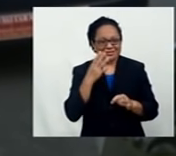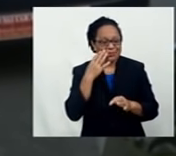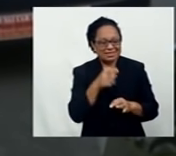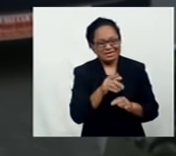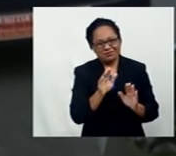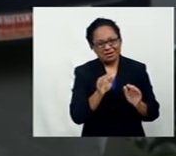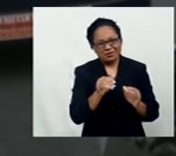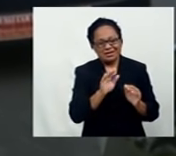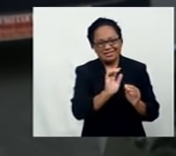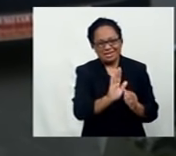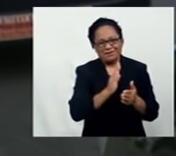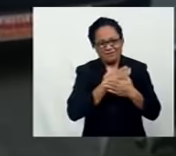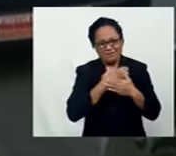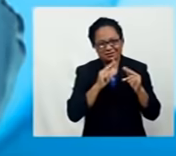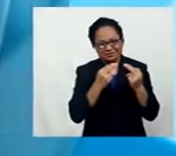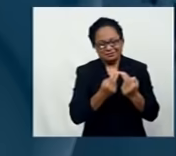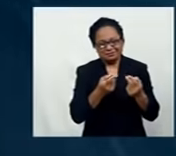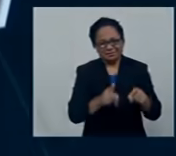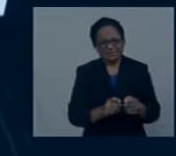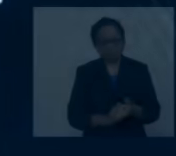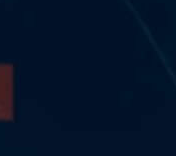Grandobu, FBC News.